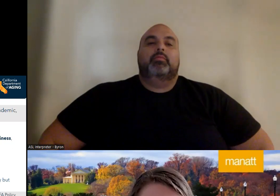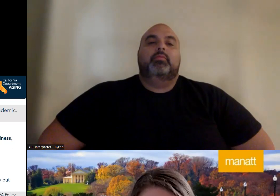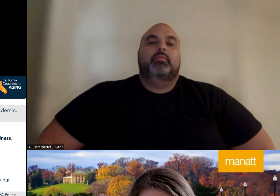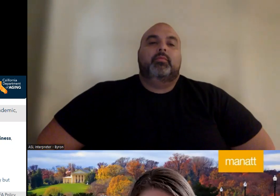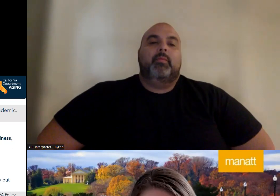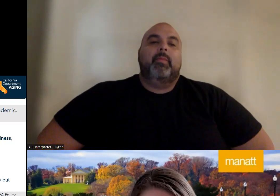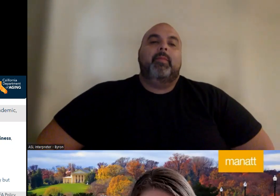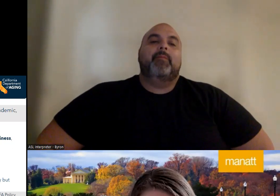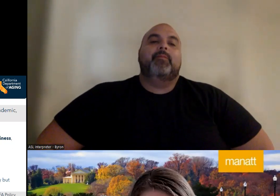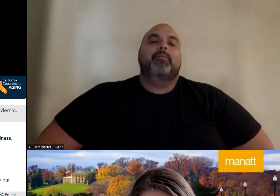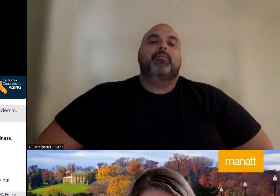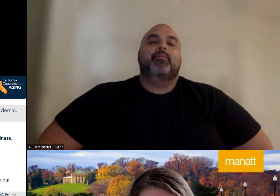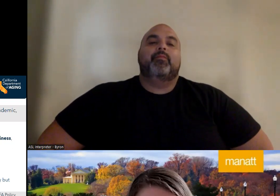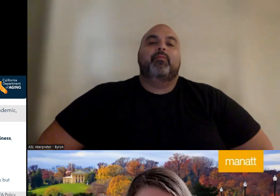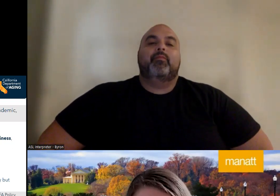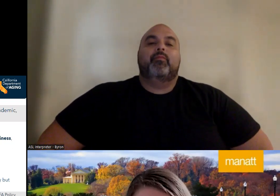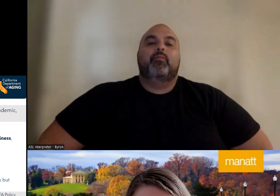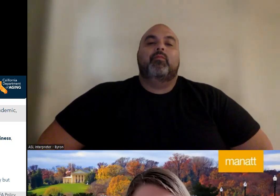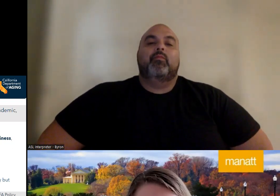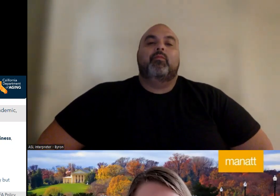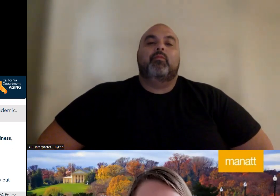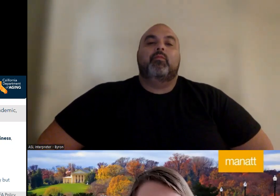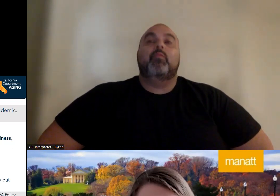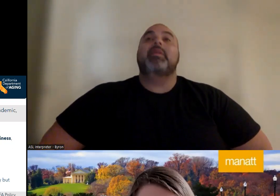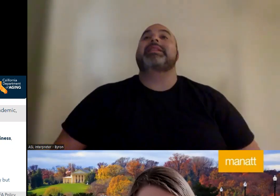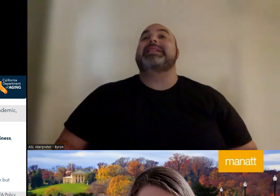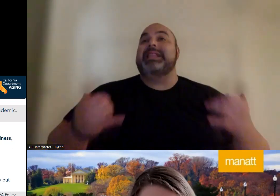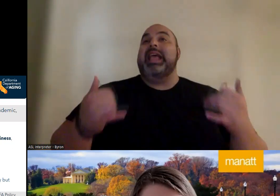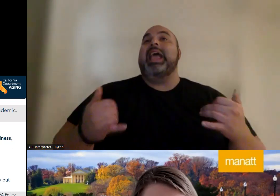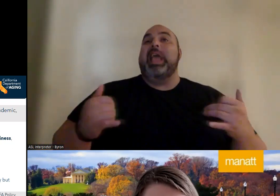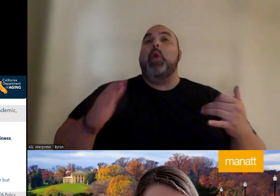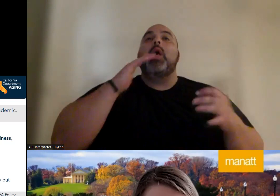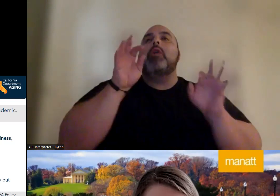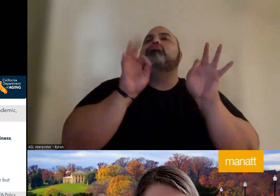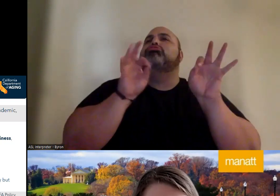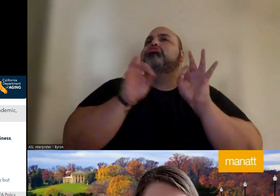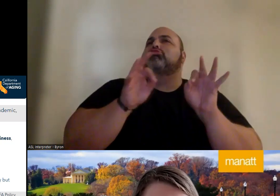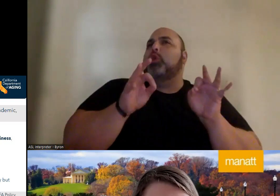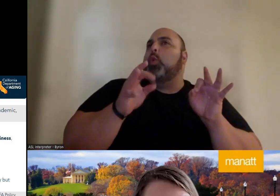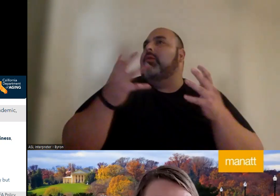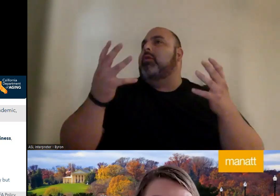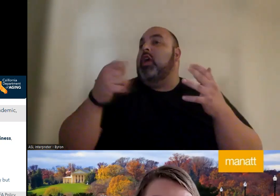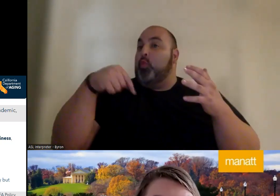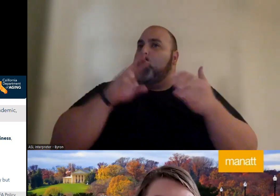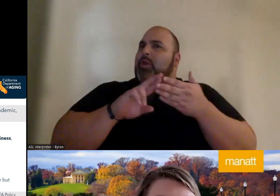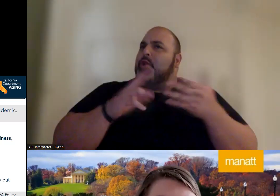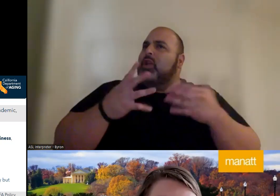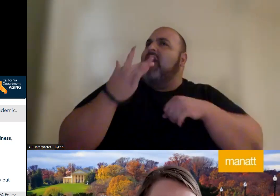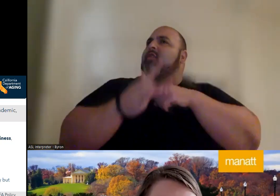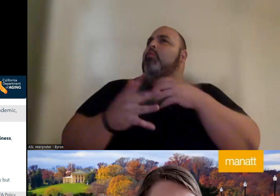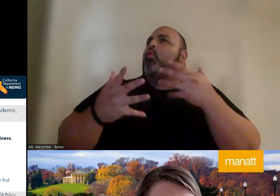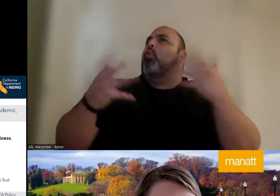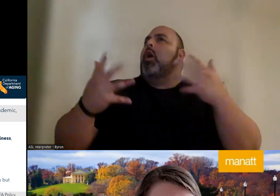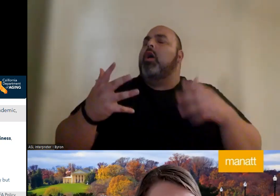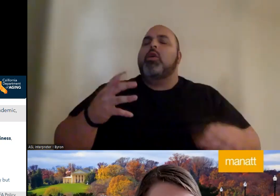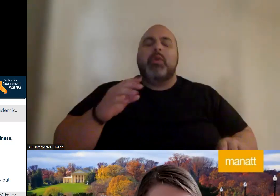So at a high level, what we'll do today is we'll walk through some of what's available in the research to help us understand